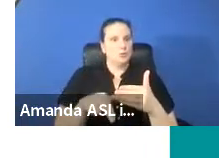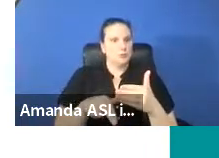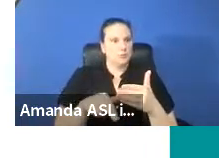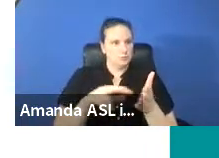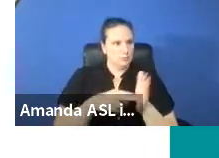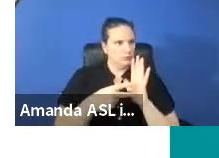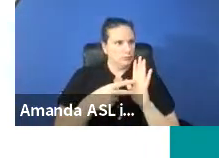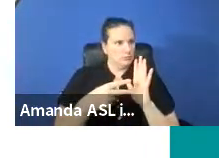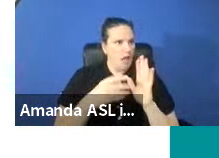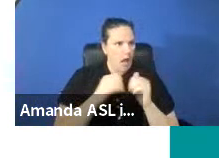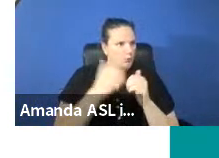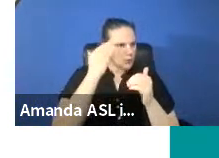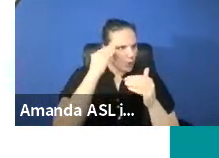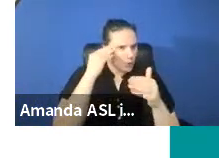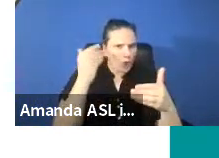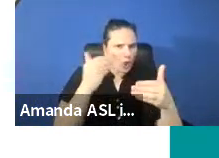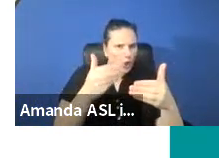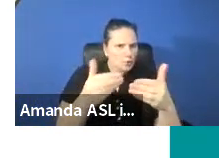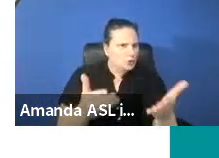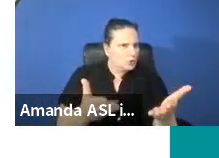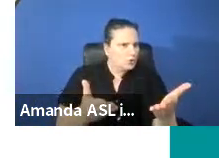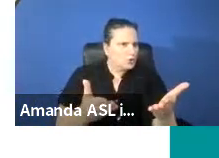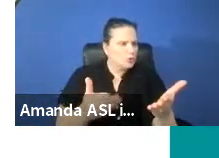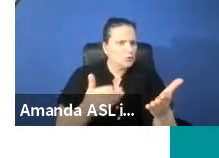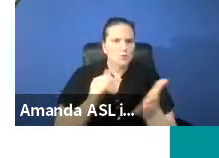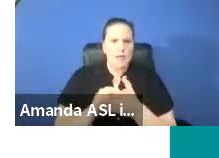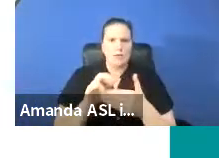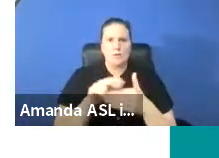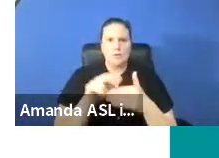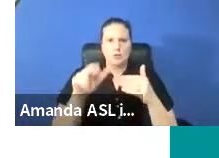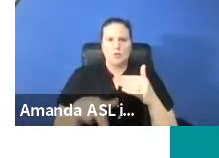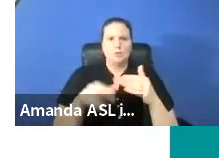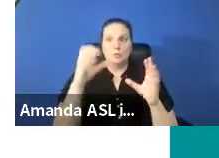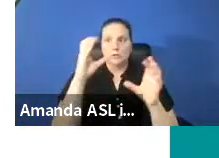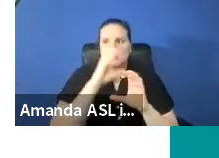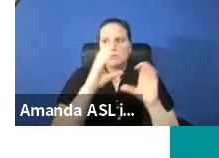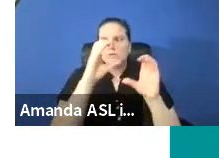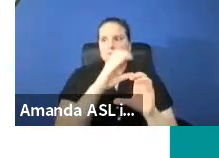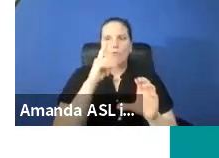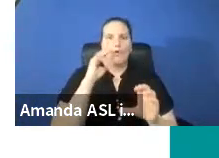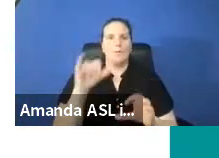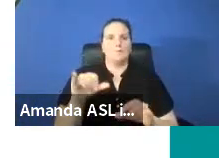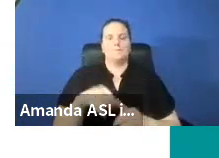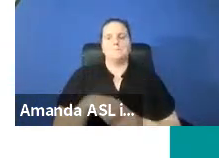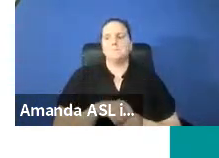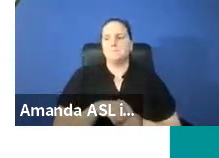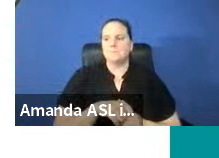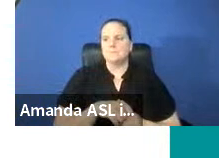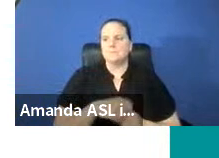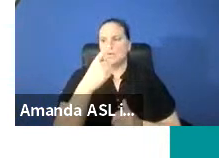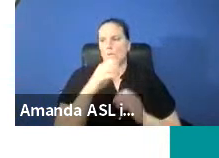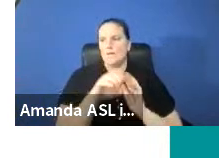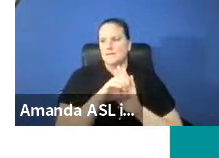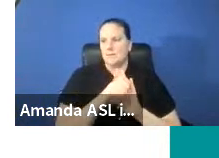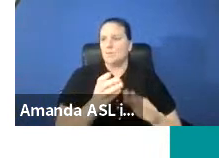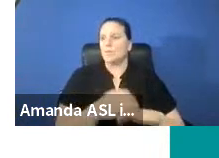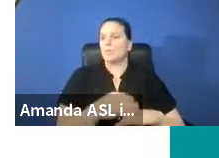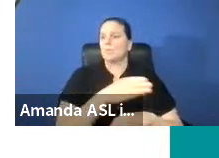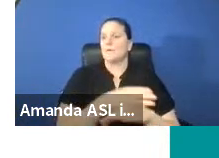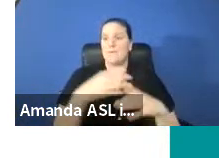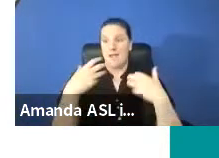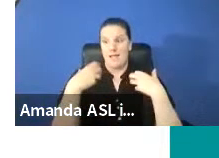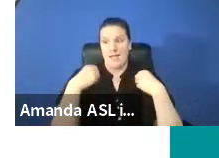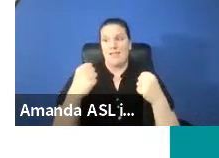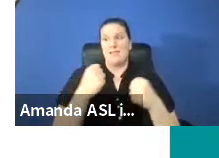How will we know we're getting closer to the results that we're seeking? And so one example would be improved health and safety